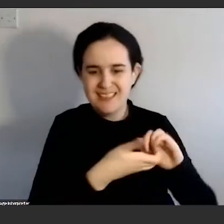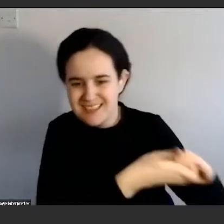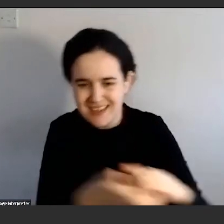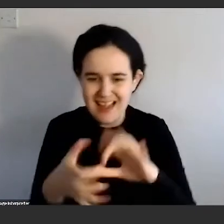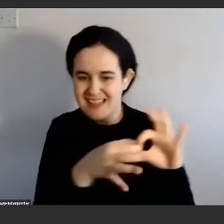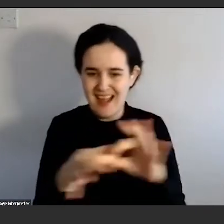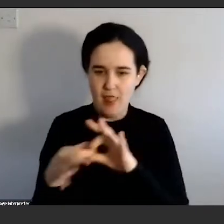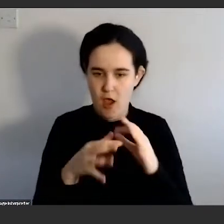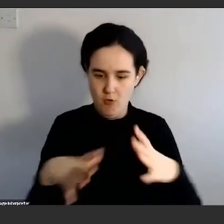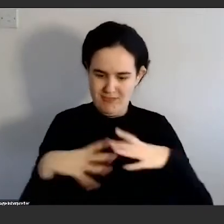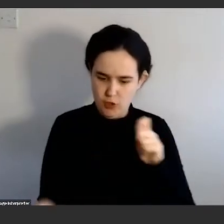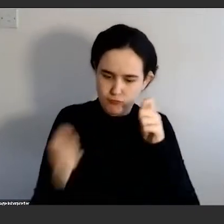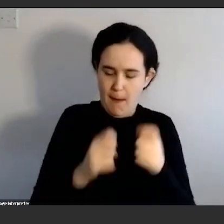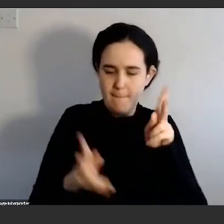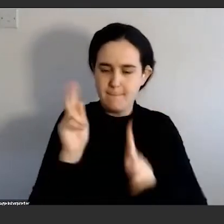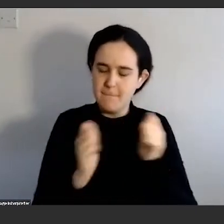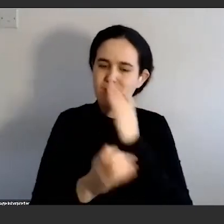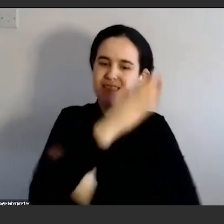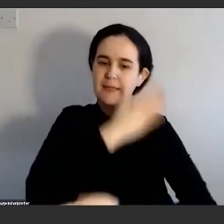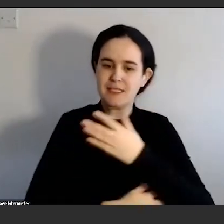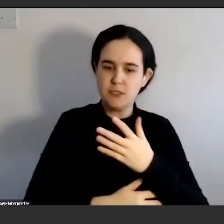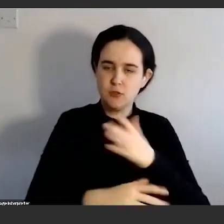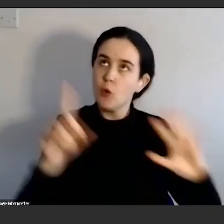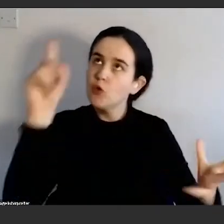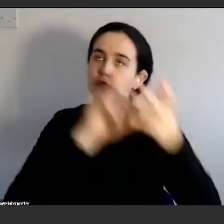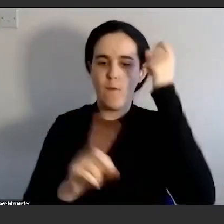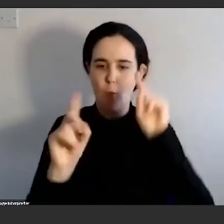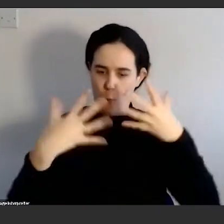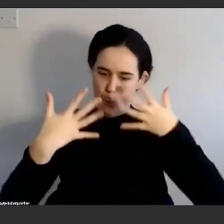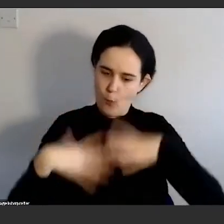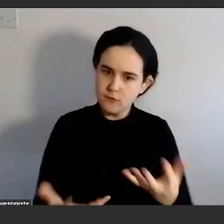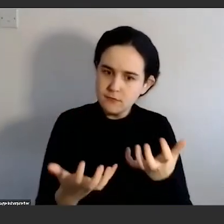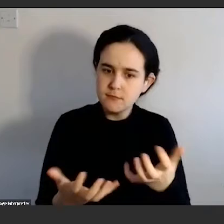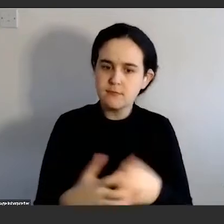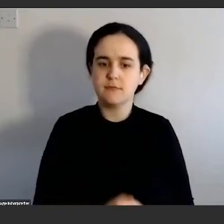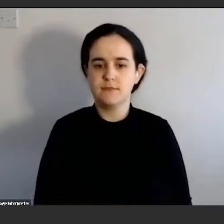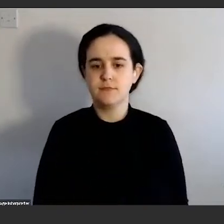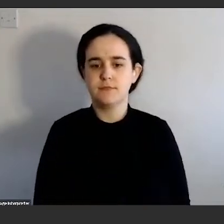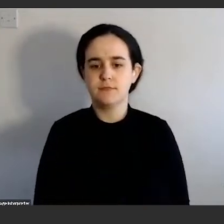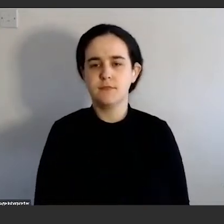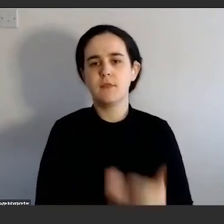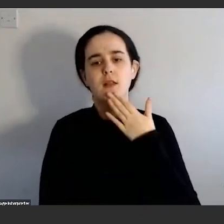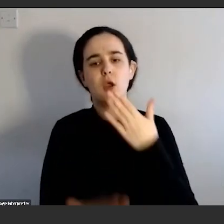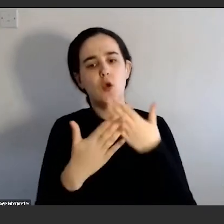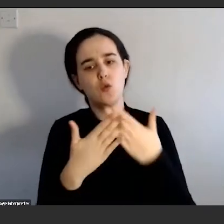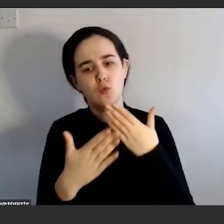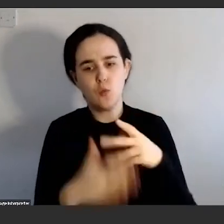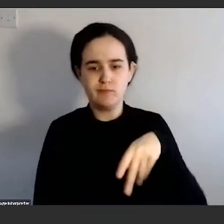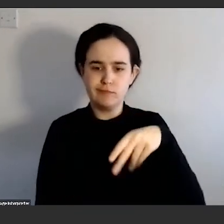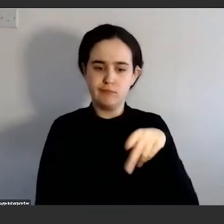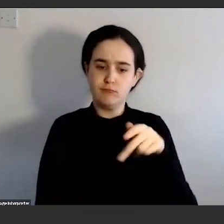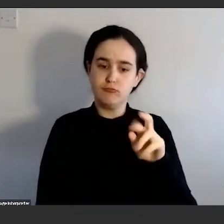I love that the Prime Minister of Norway wished us the best of luck. Thank you, Prime Minister. Great to have you.